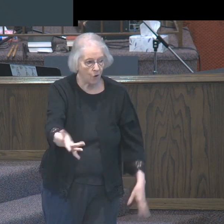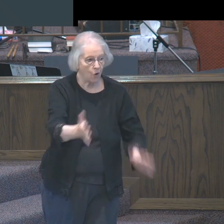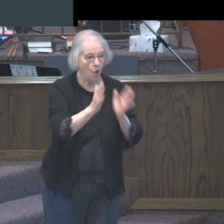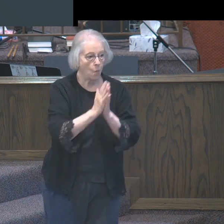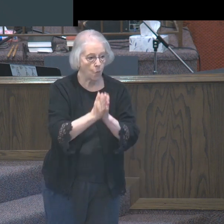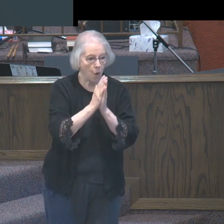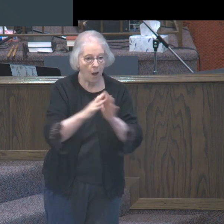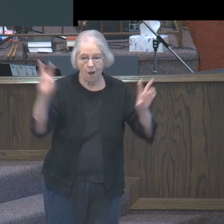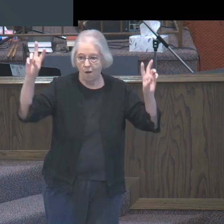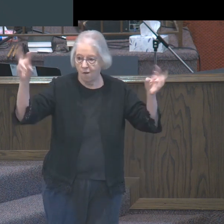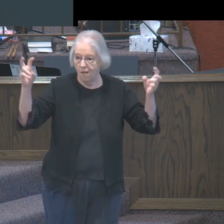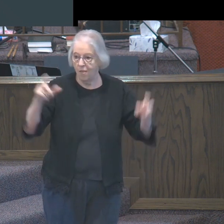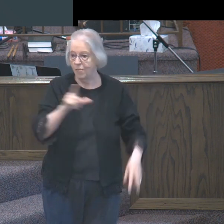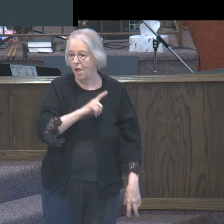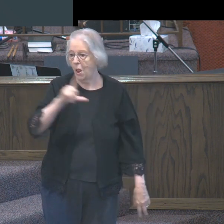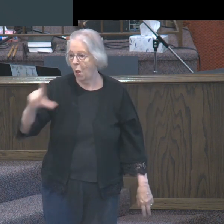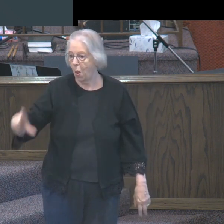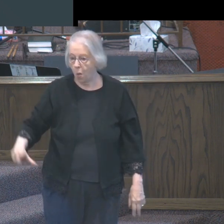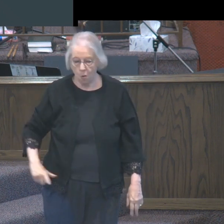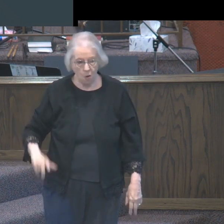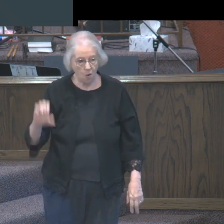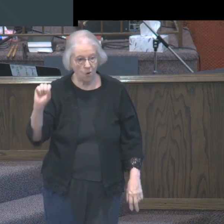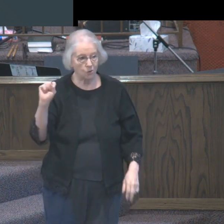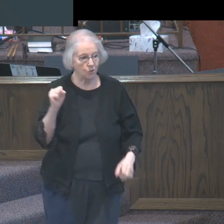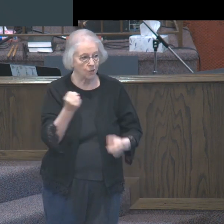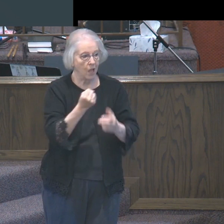What do you believe about God?